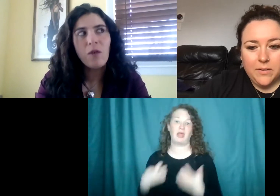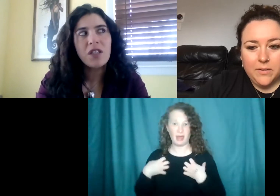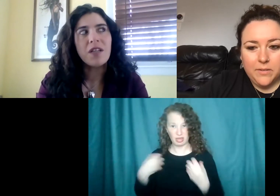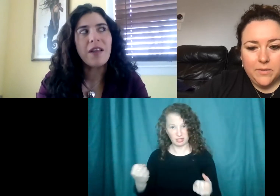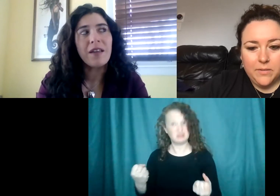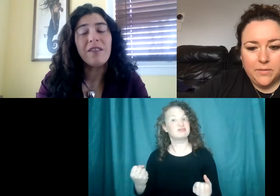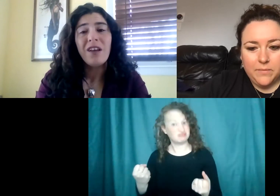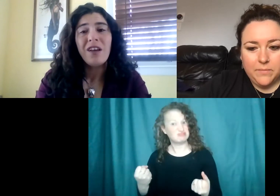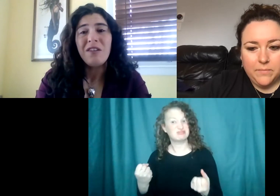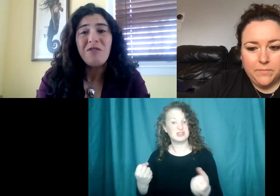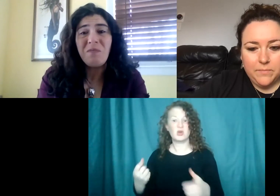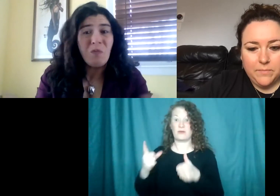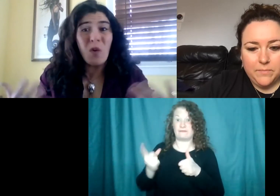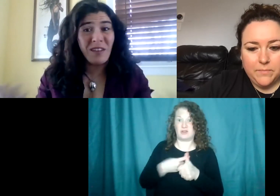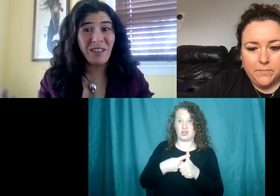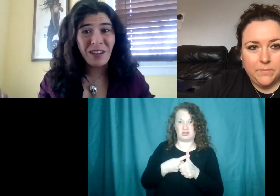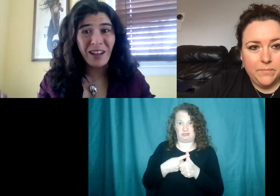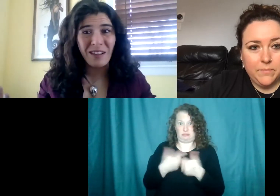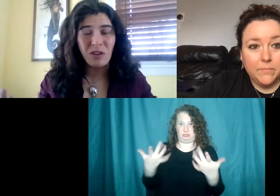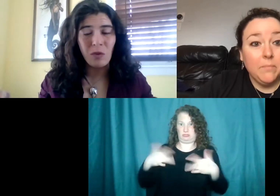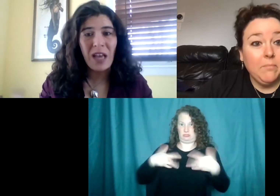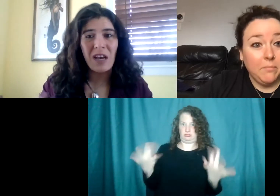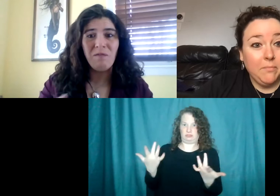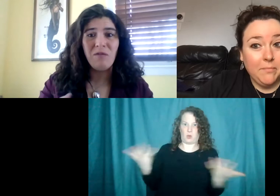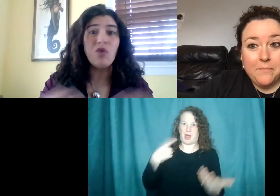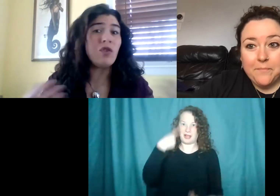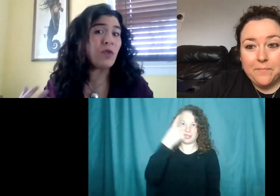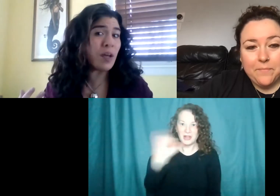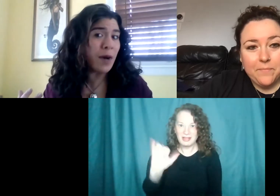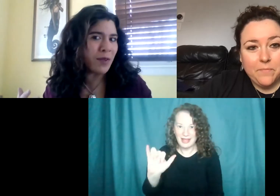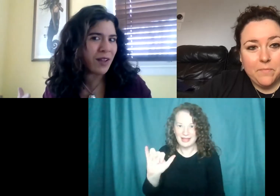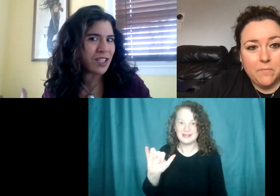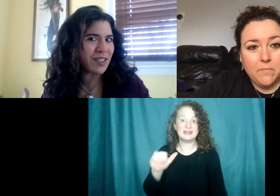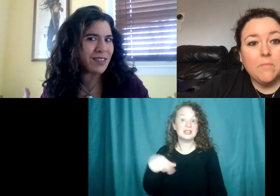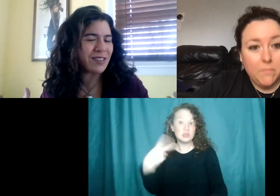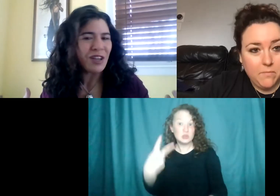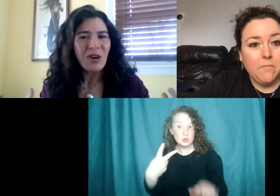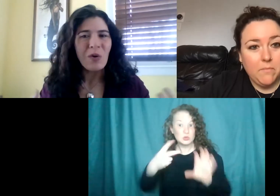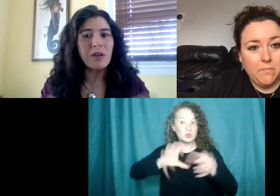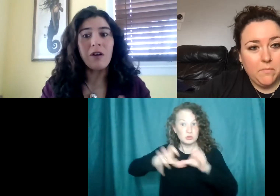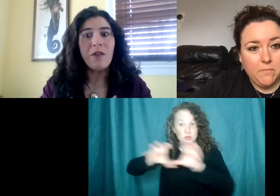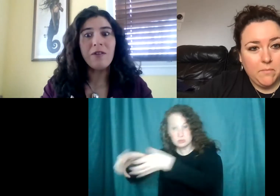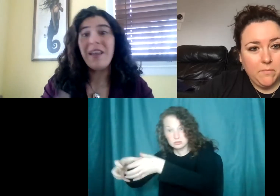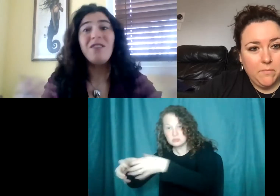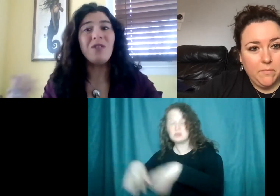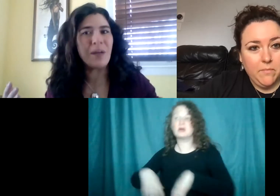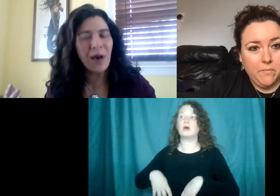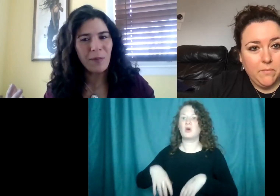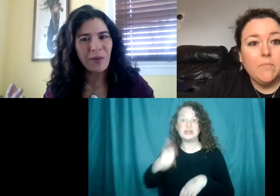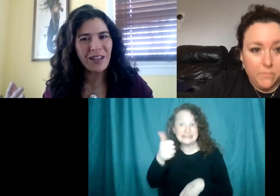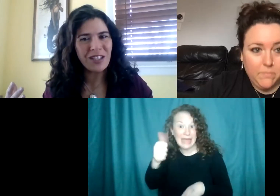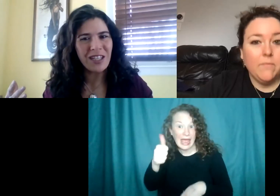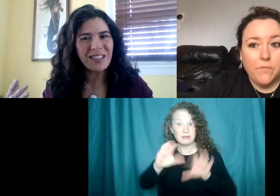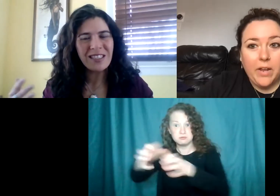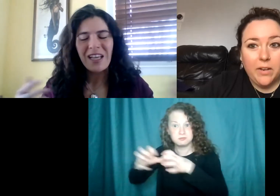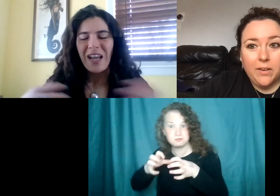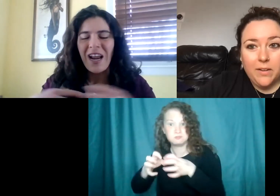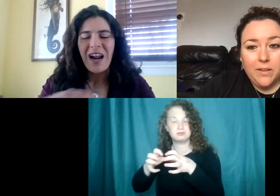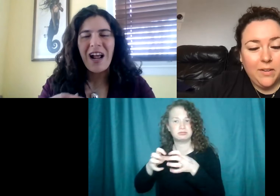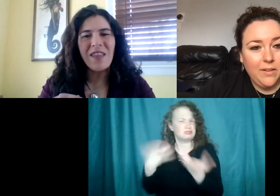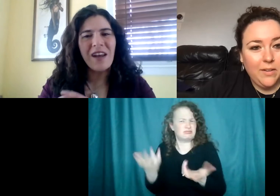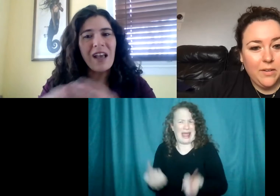first question is just, what does it look like? Do we have 2 unique populations, or are there 10 unique populations?